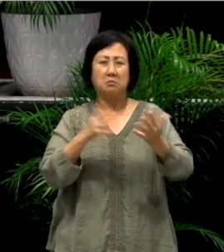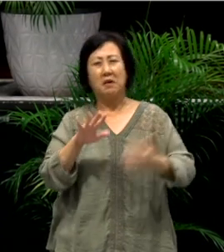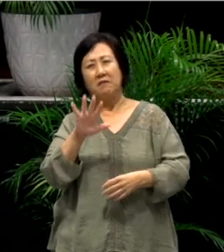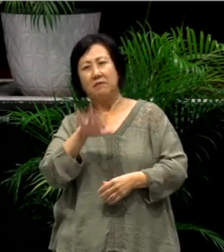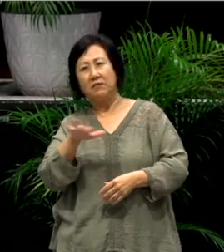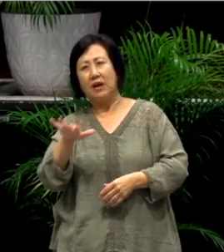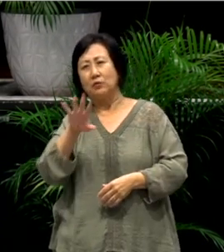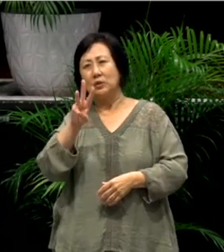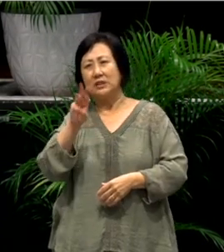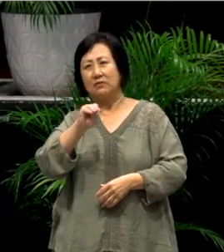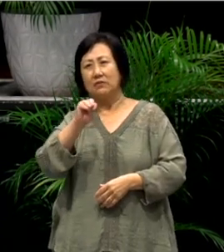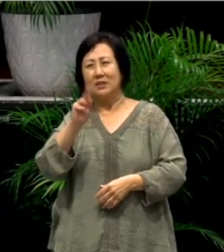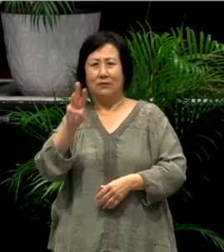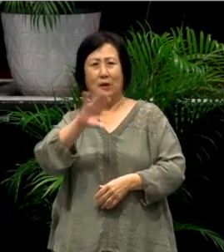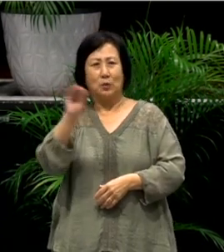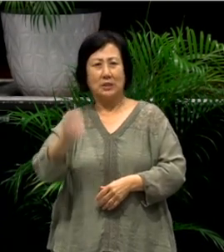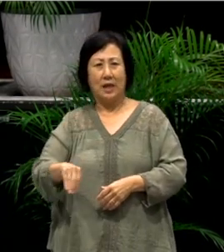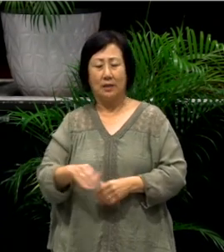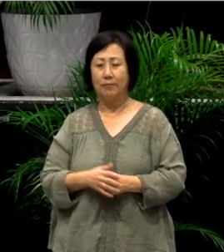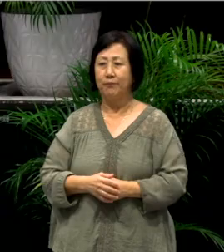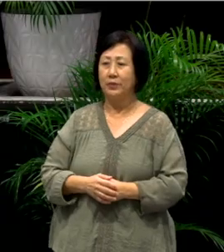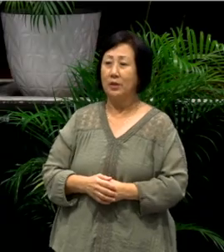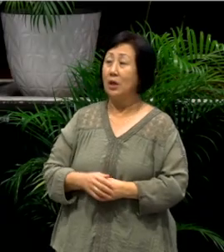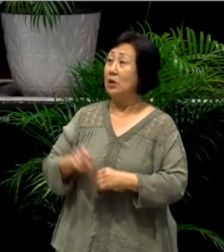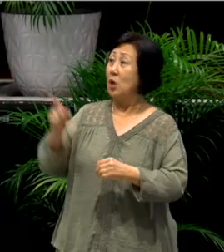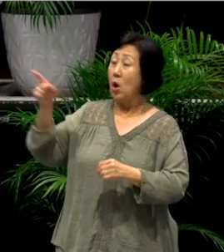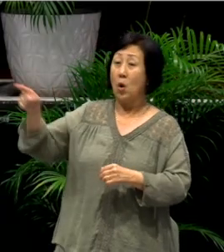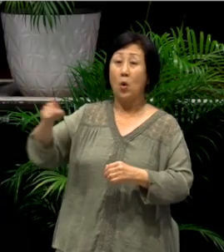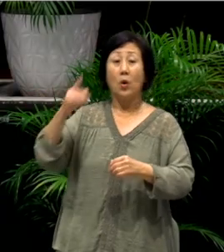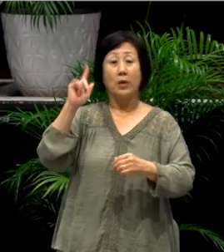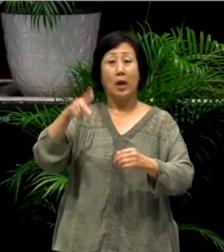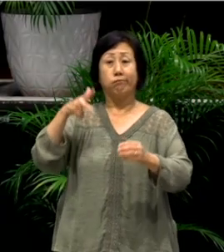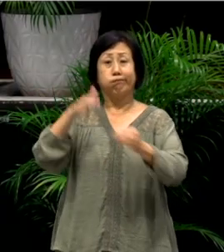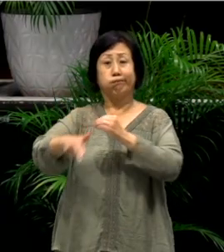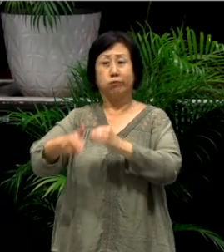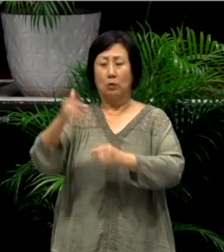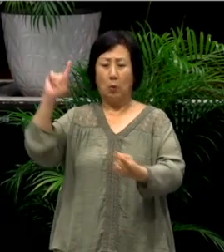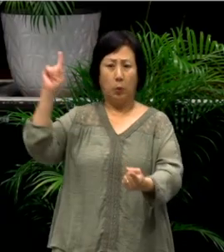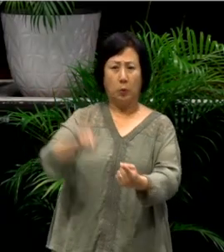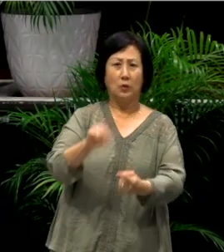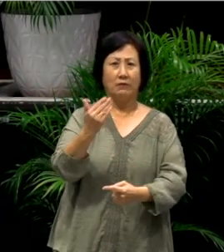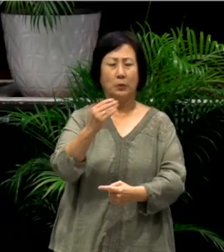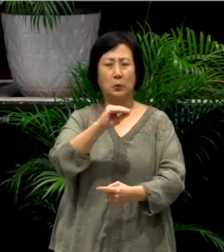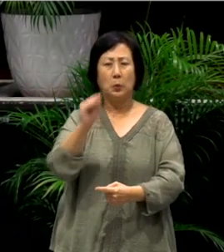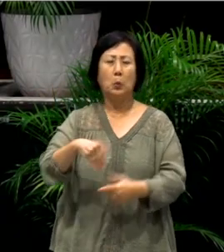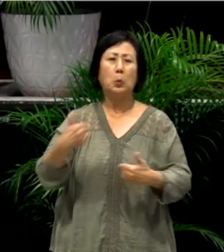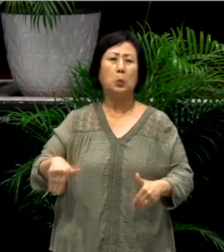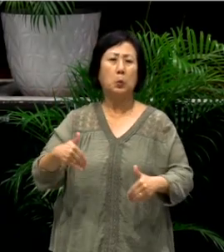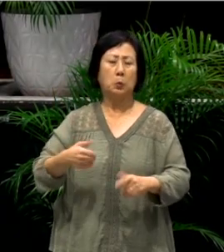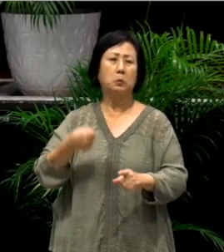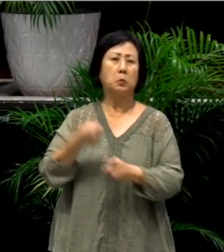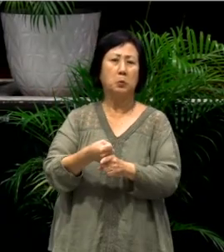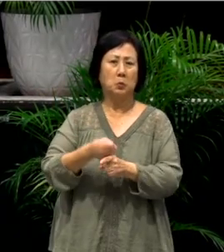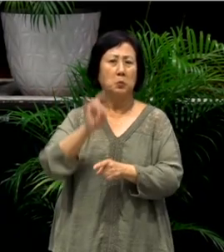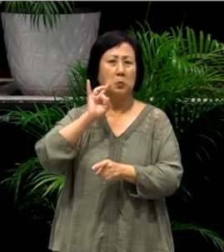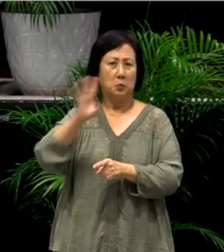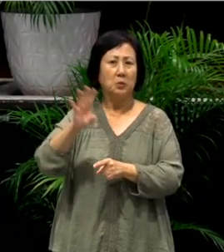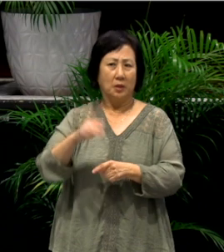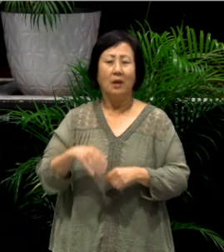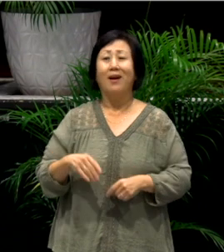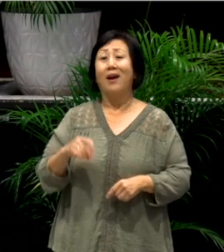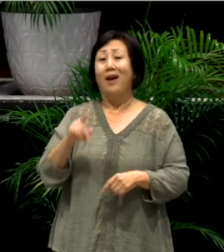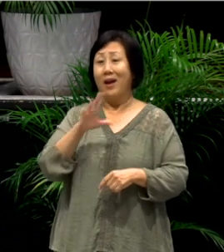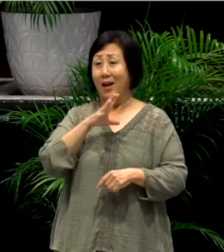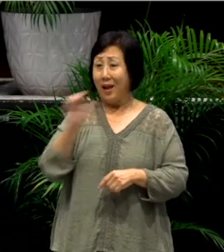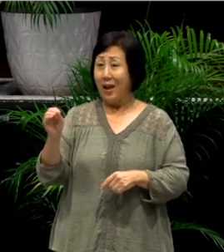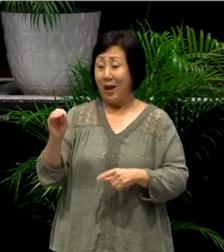to 65%. So a categorical restriction down to 15% is fairly catastrophic. And there